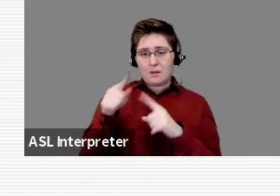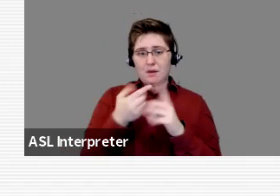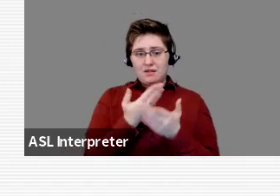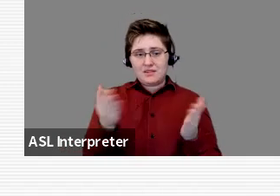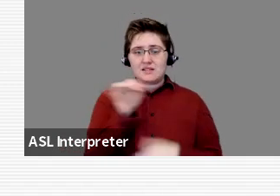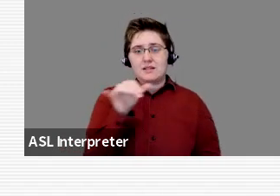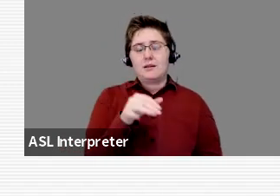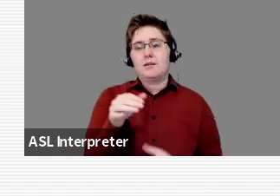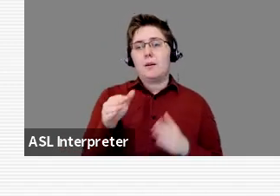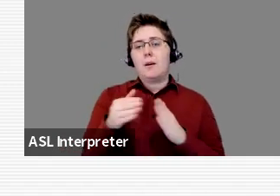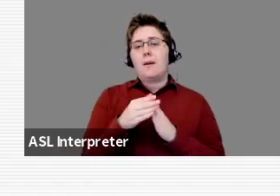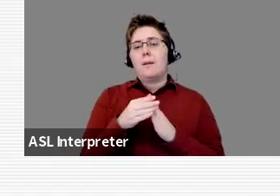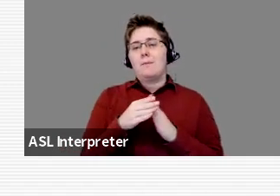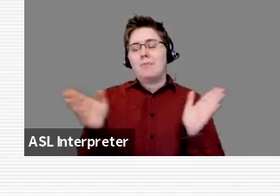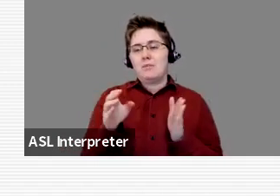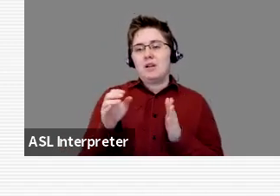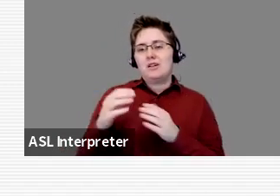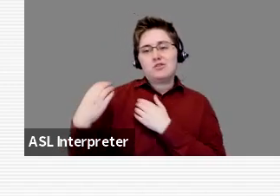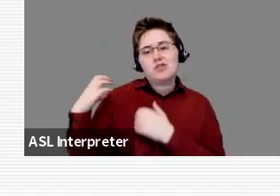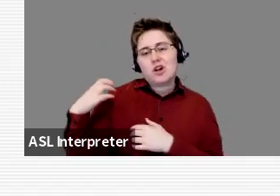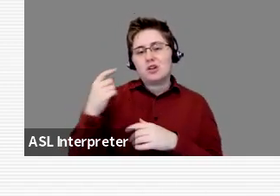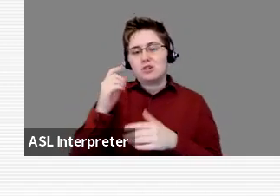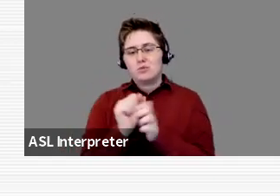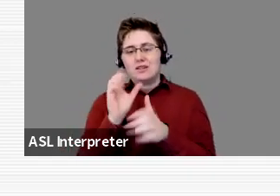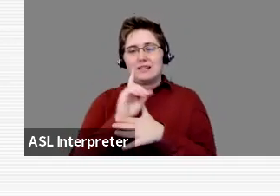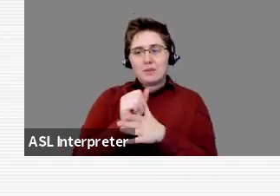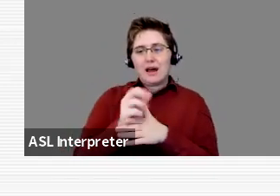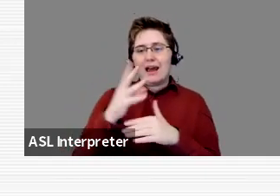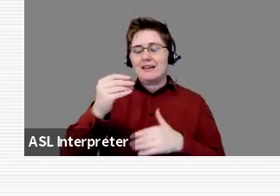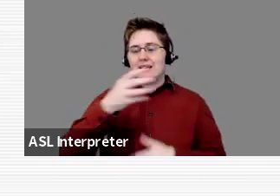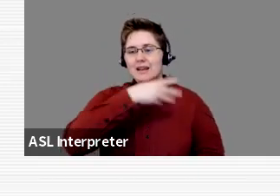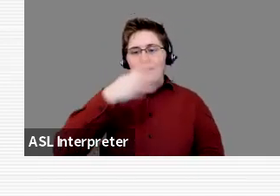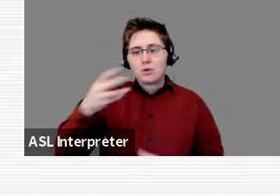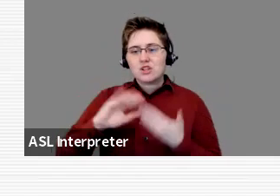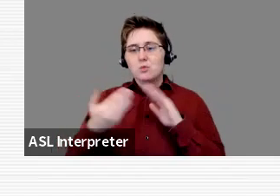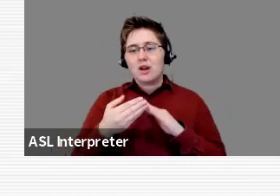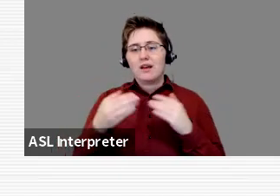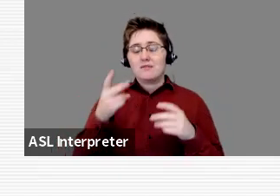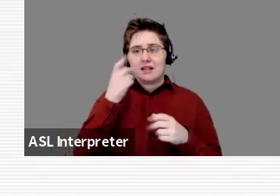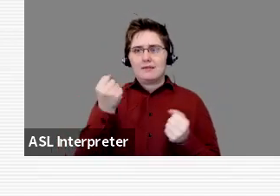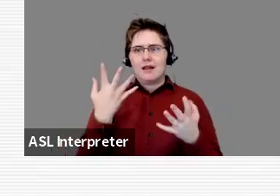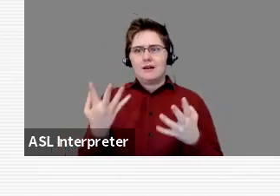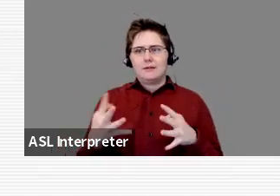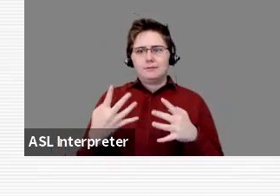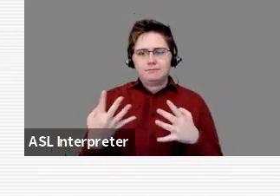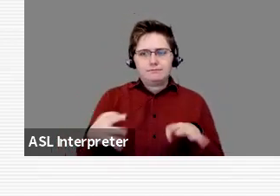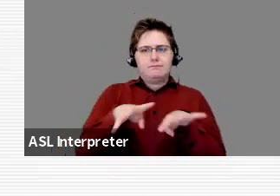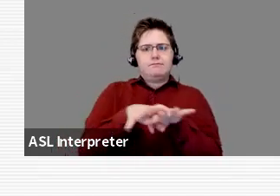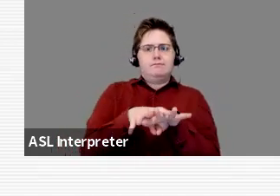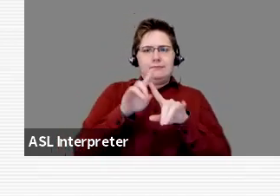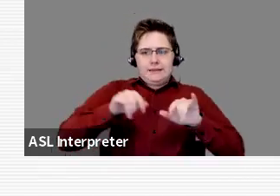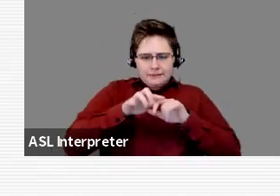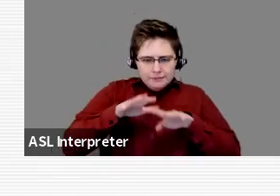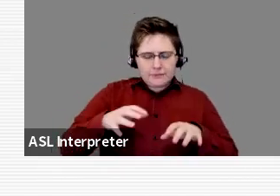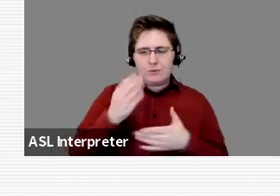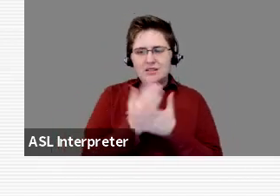like public charge, the disability and immigration communities have found a lot of overlap in some of the advocacy work